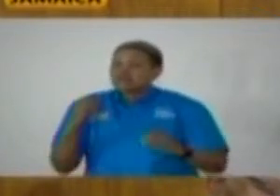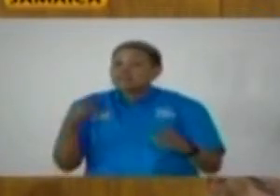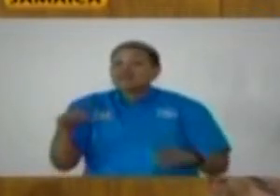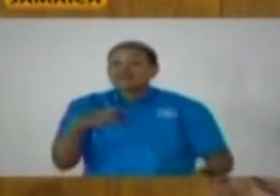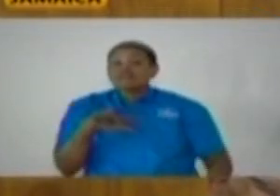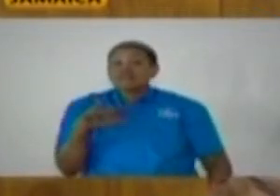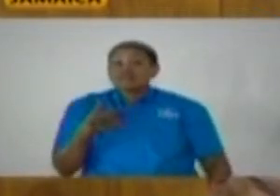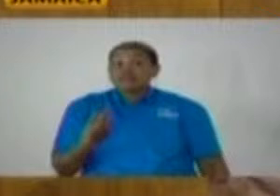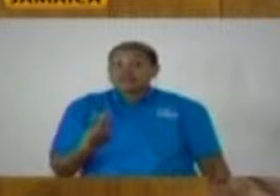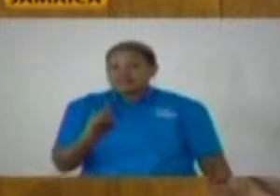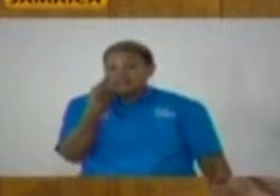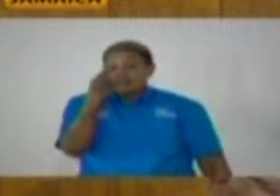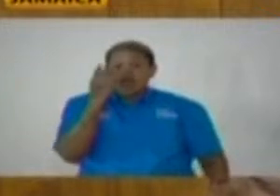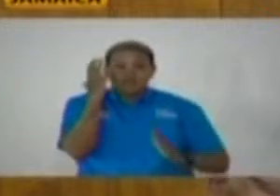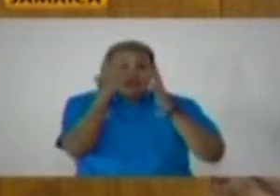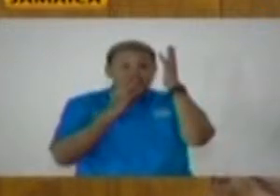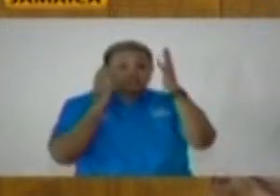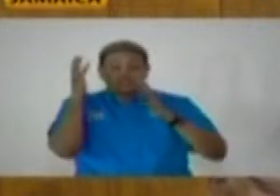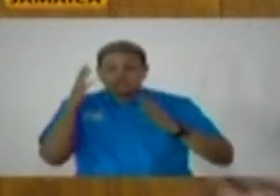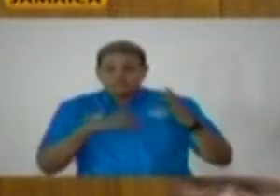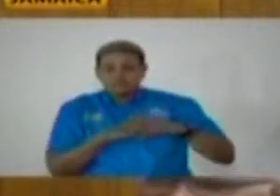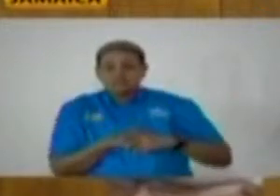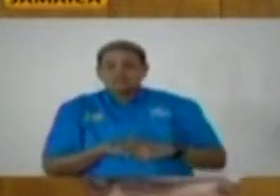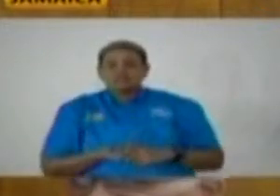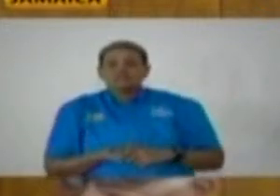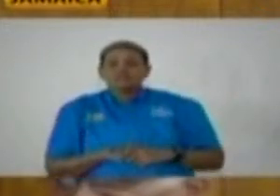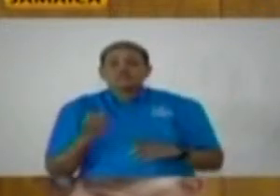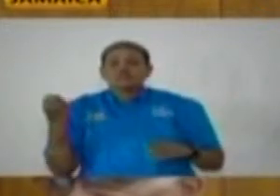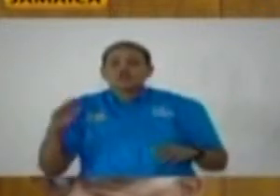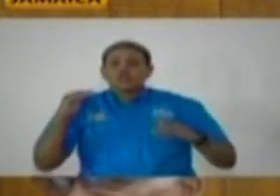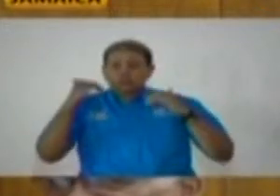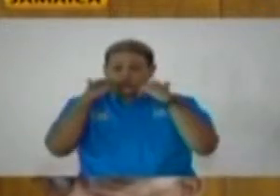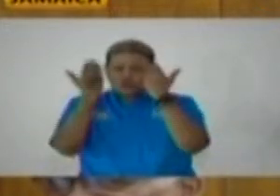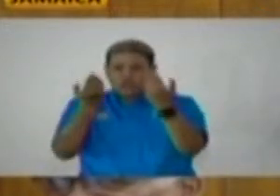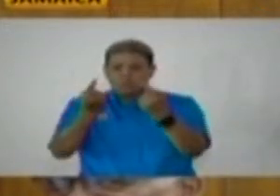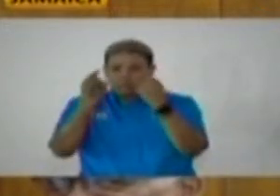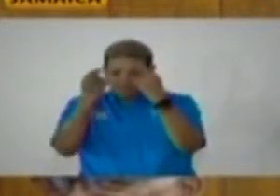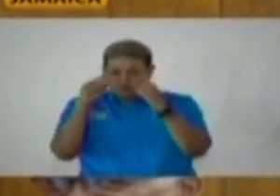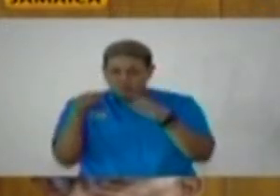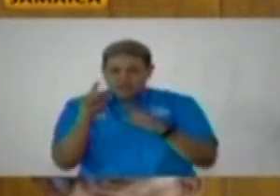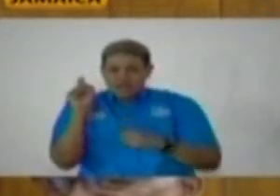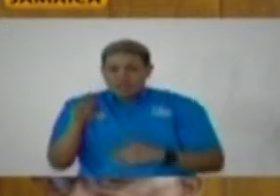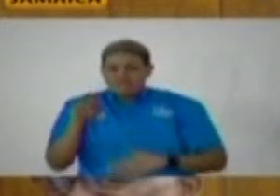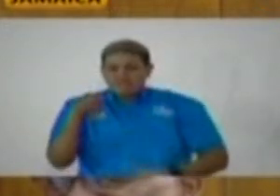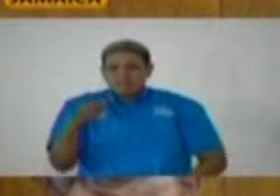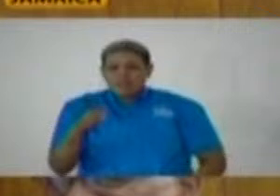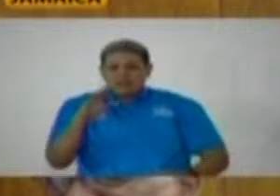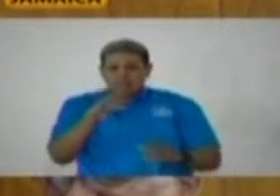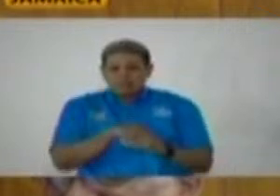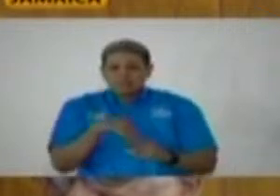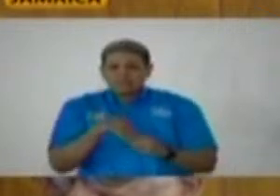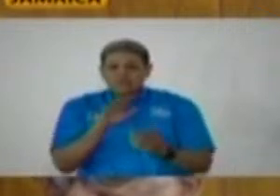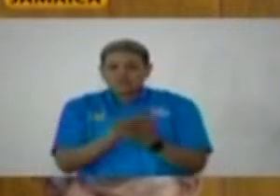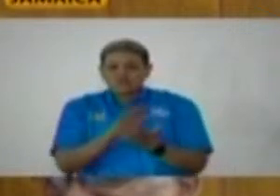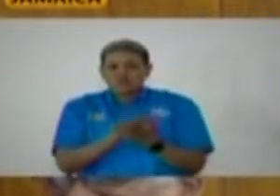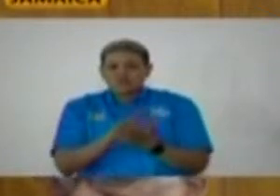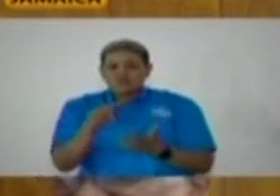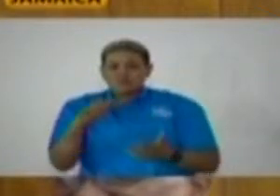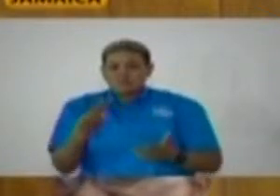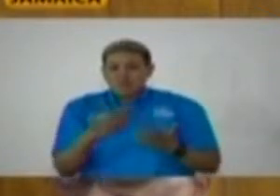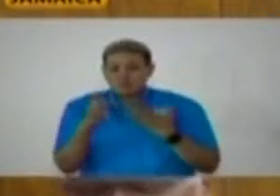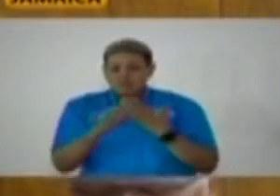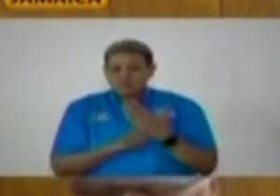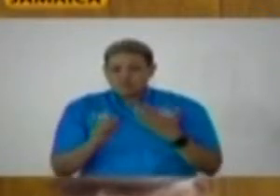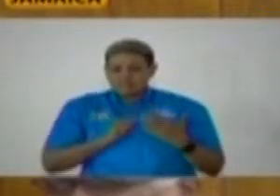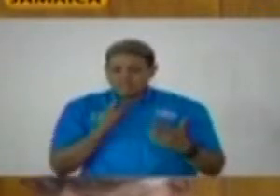feel that they are being embarrassed or they are being shamed when they have to participate in the PATH program.